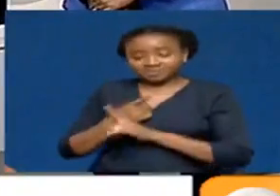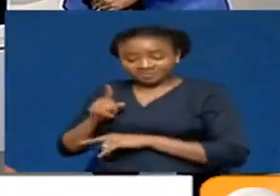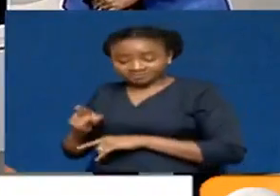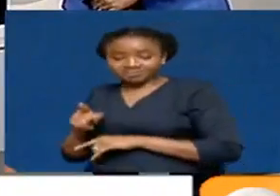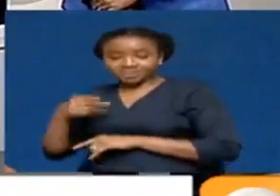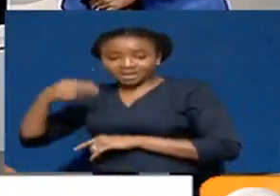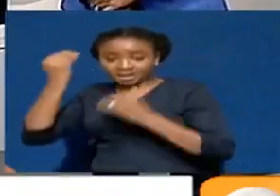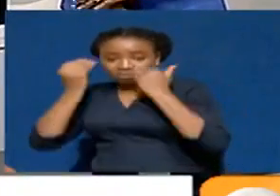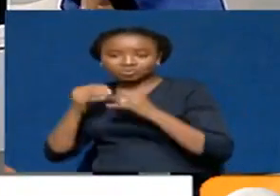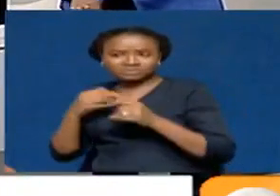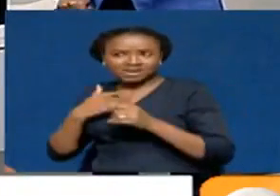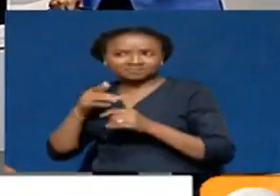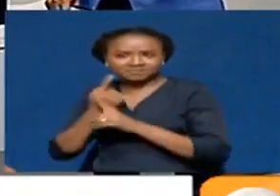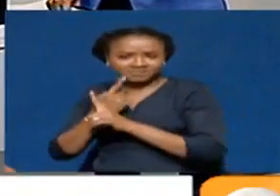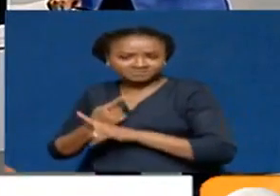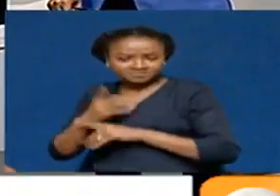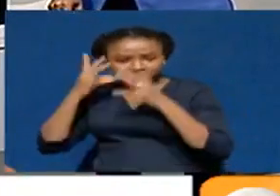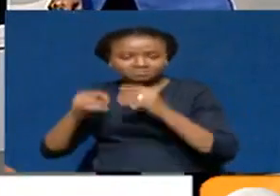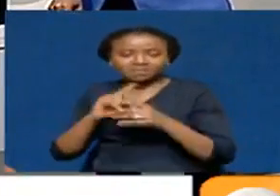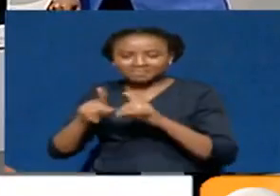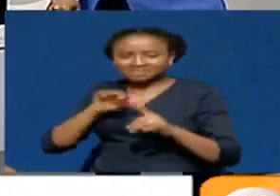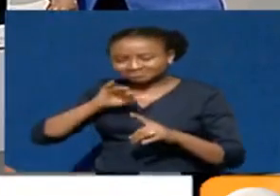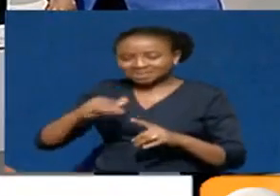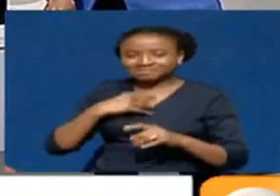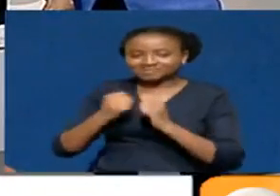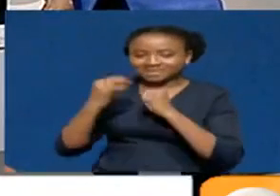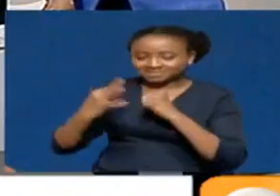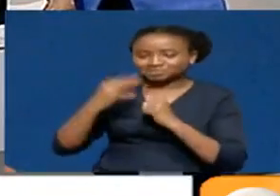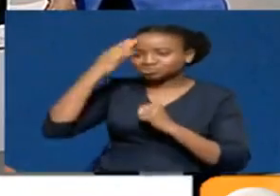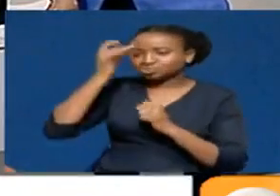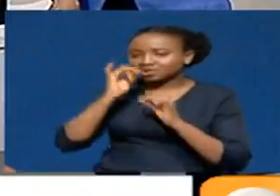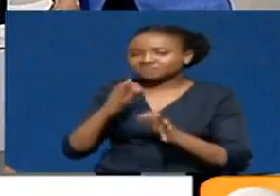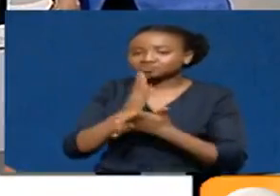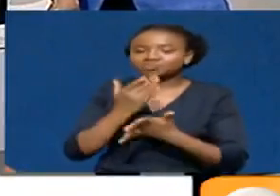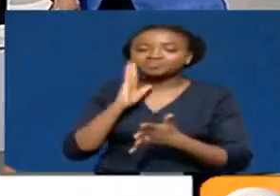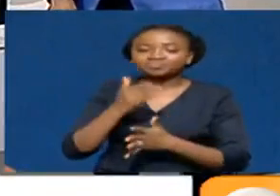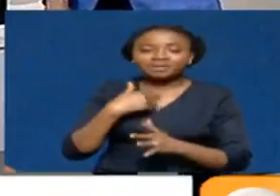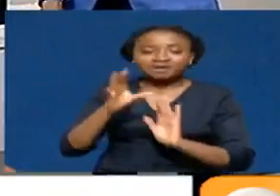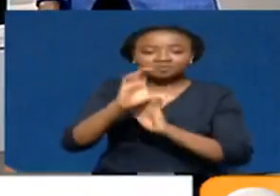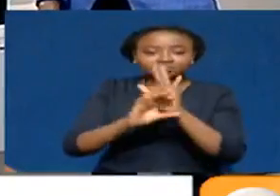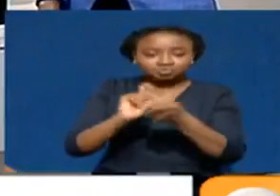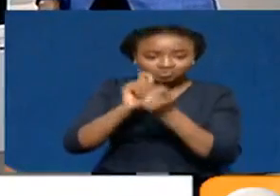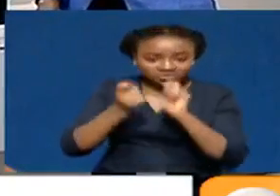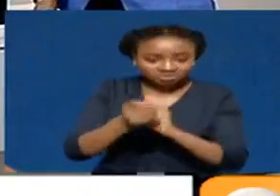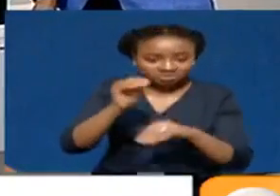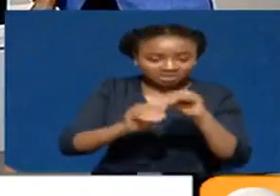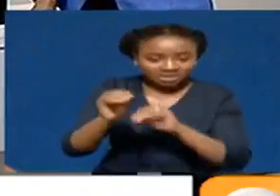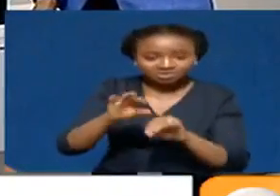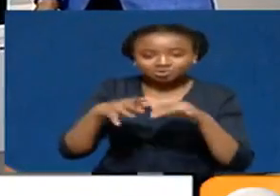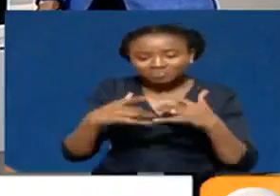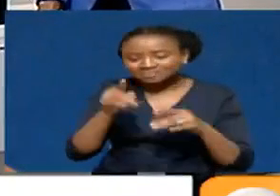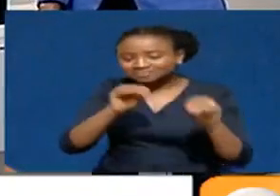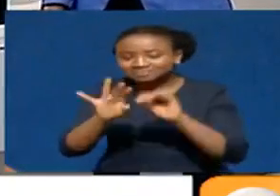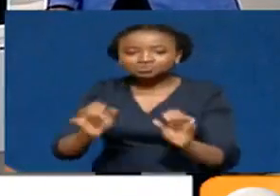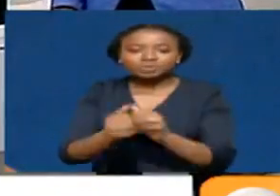there are about 18 that would directly determine if we have a referendum and how that would be conducted. Now, the